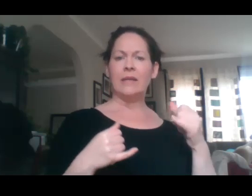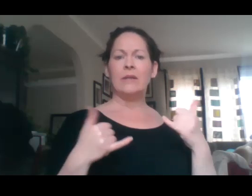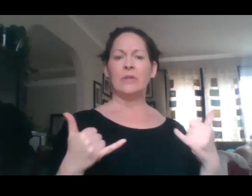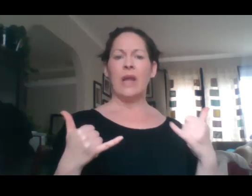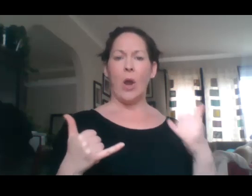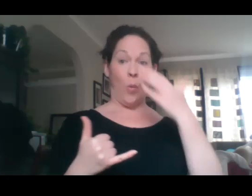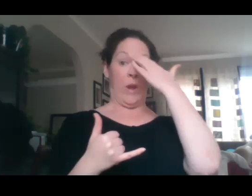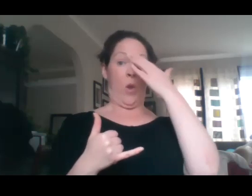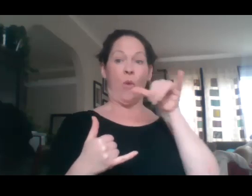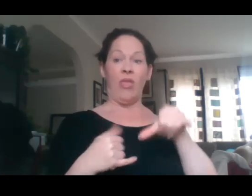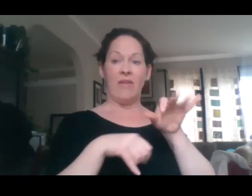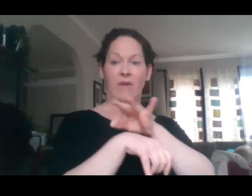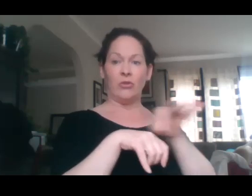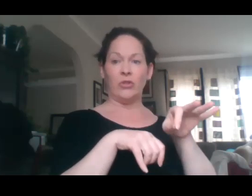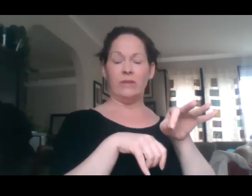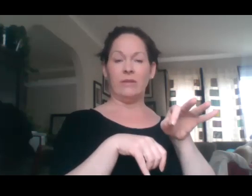this function